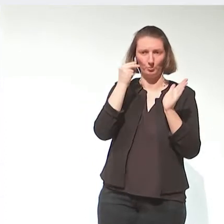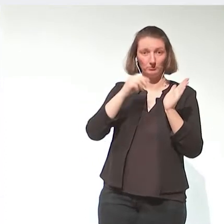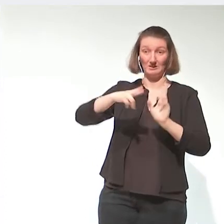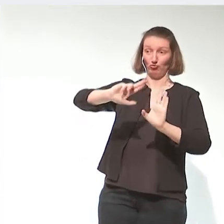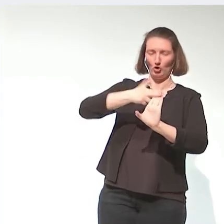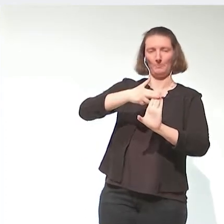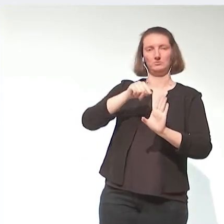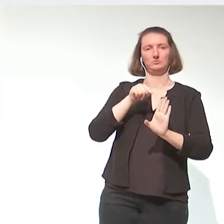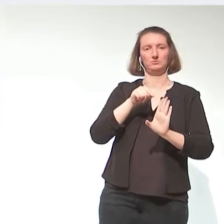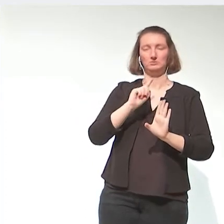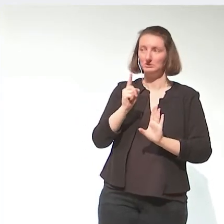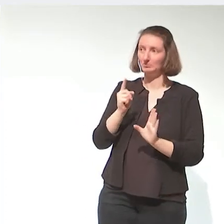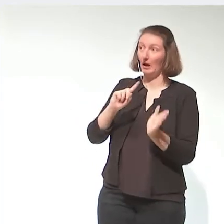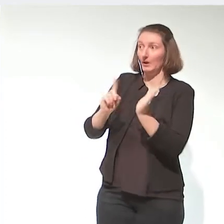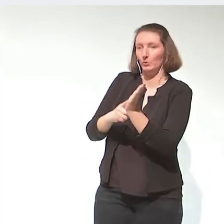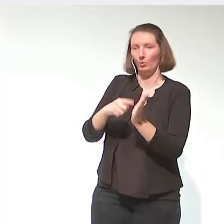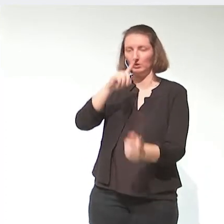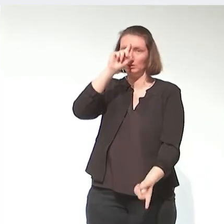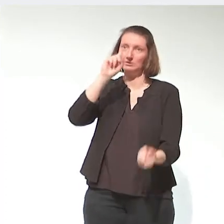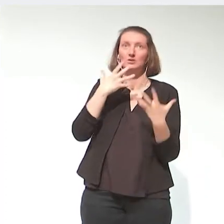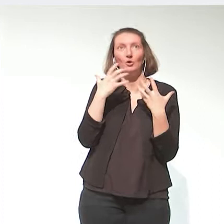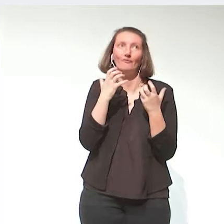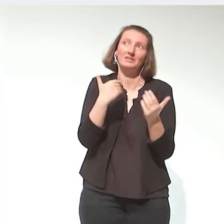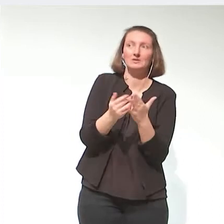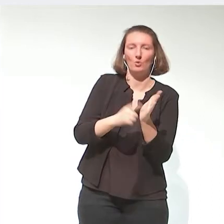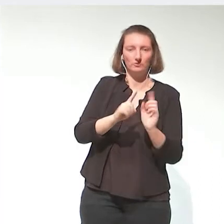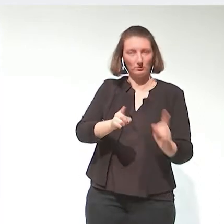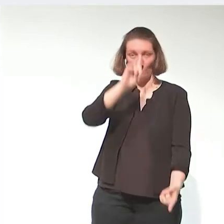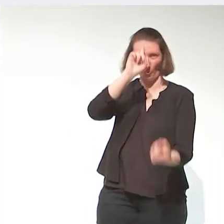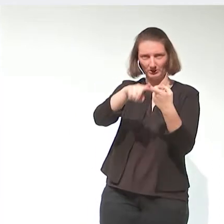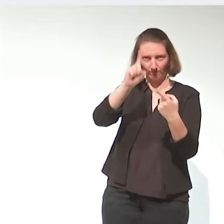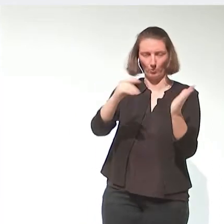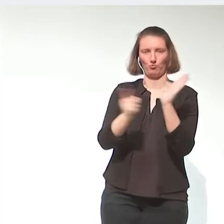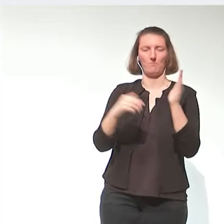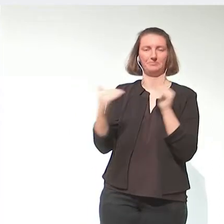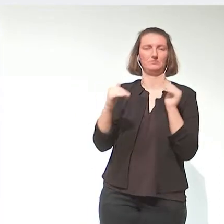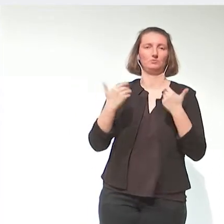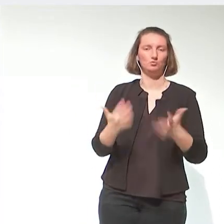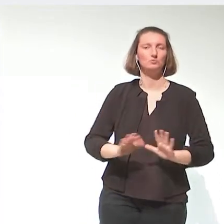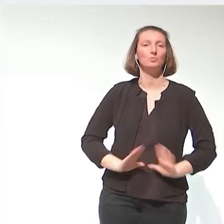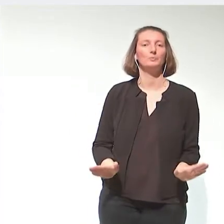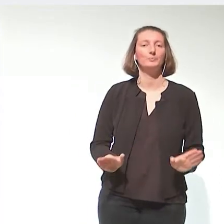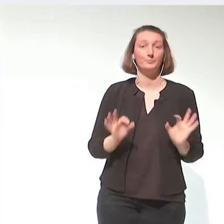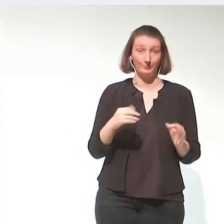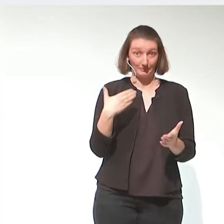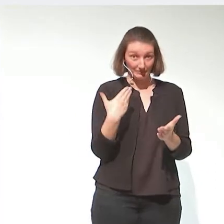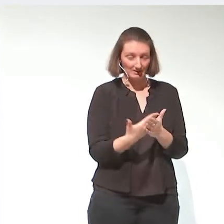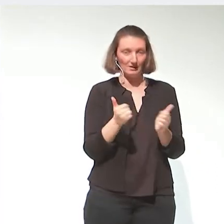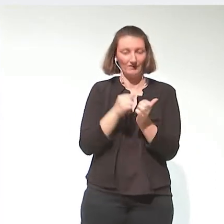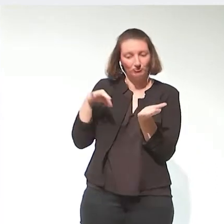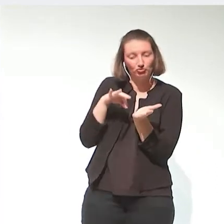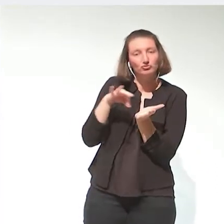addressing disability should be a norm and not an exception. Now, drawing inspiration from the